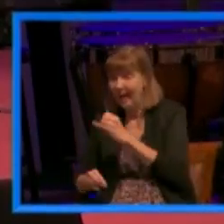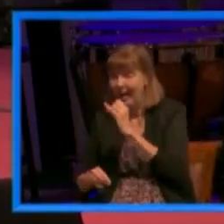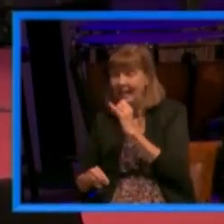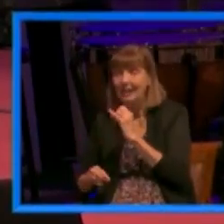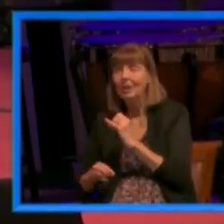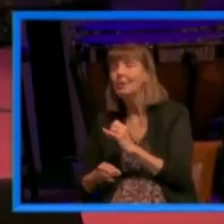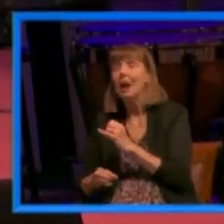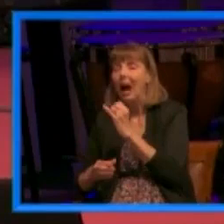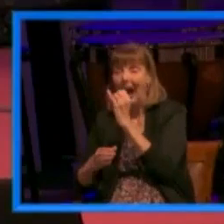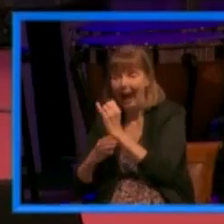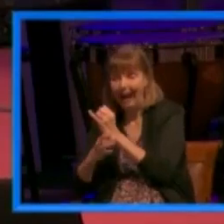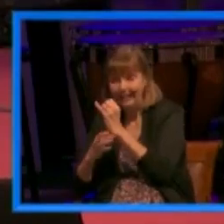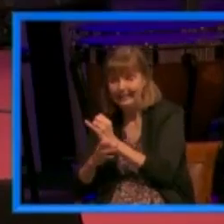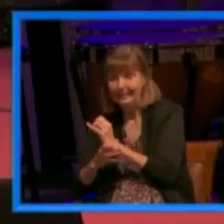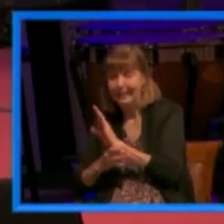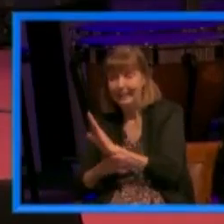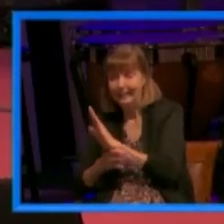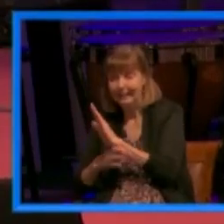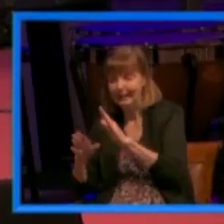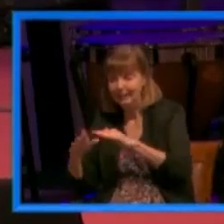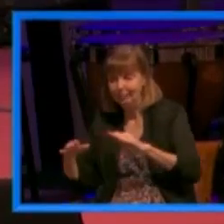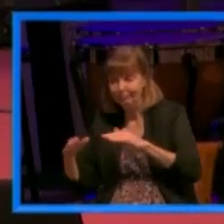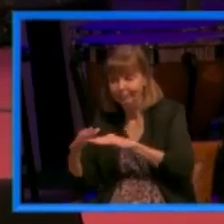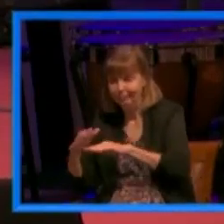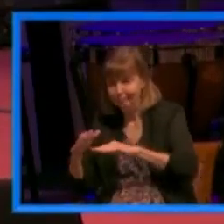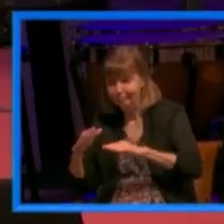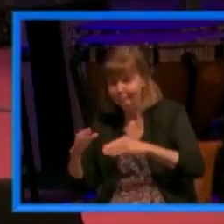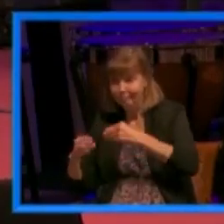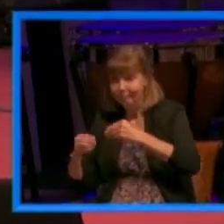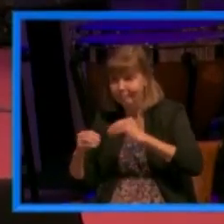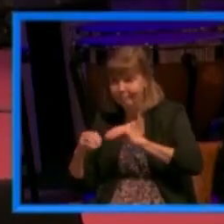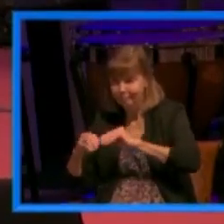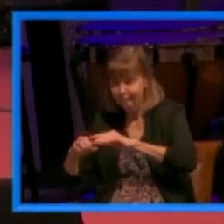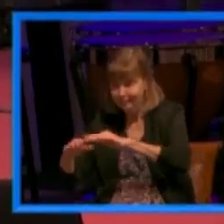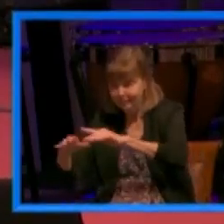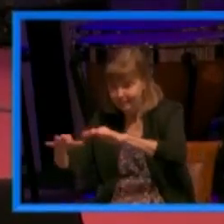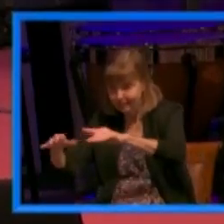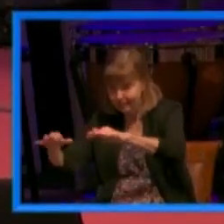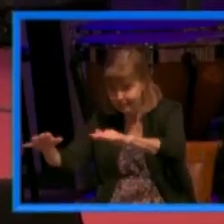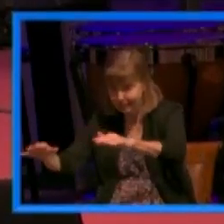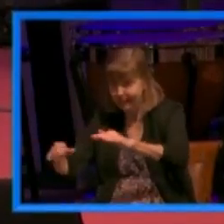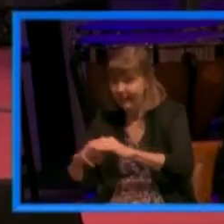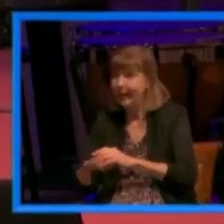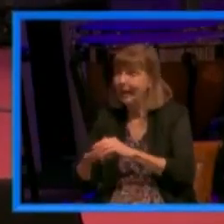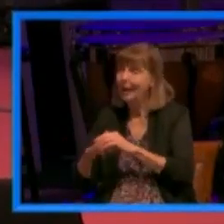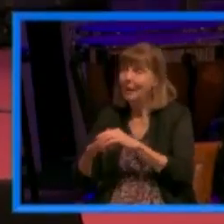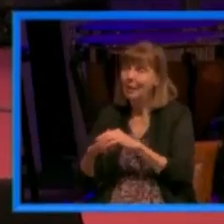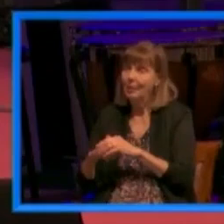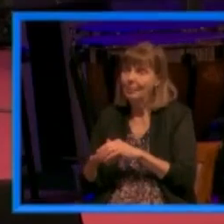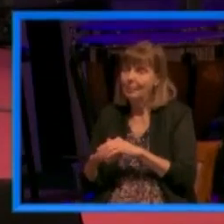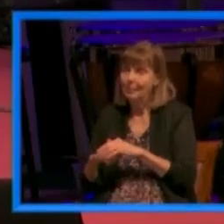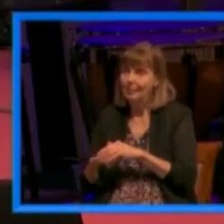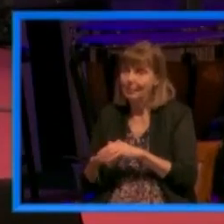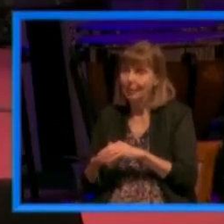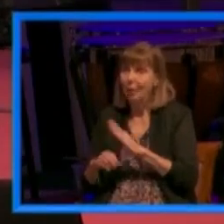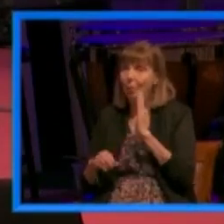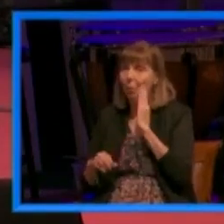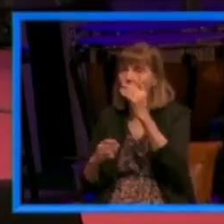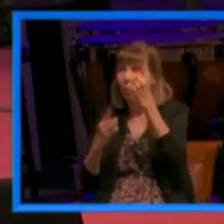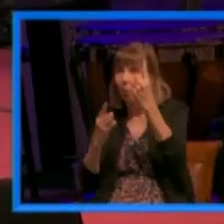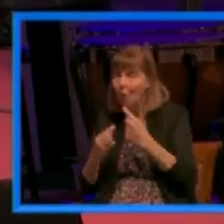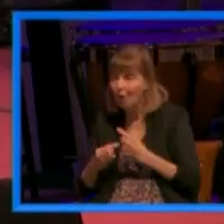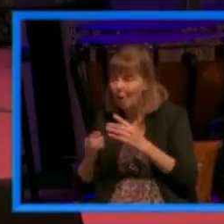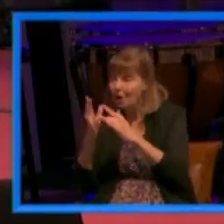will be lifted up, die on a cross, be buried, raised from the grave, and fulfill the prophecy of Genesis chapter 3, verse 15, crush